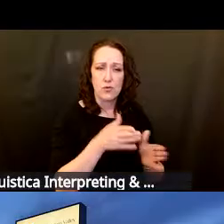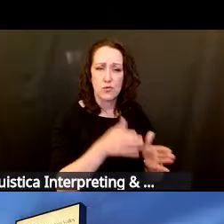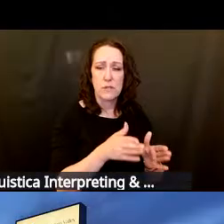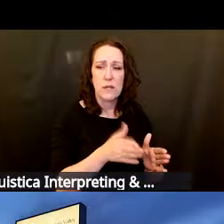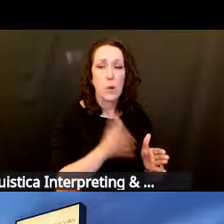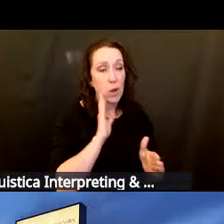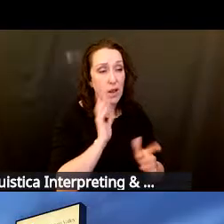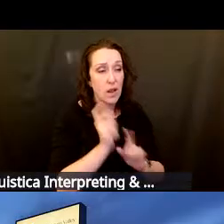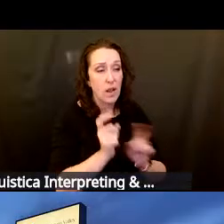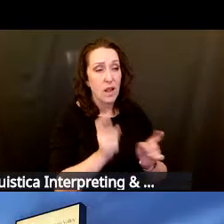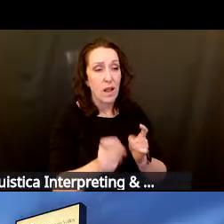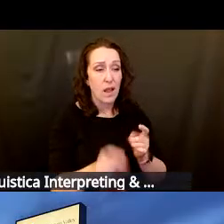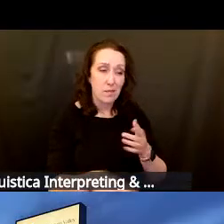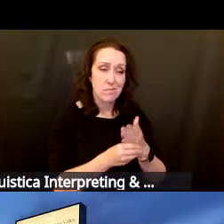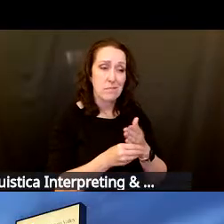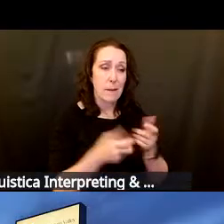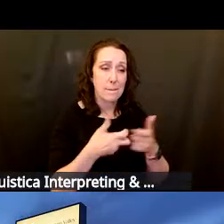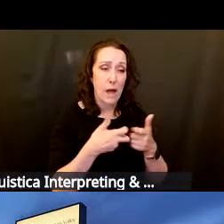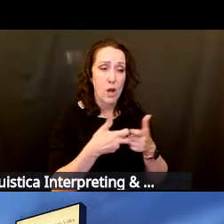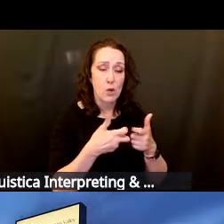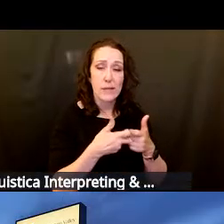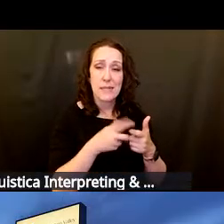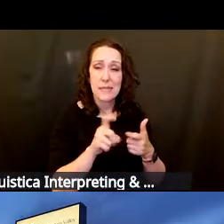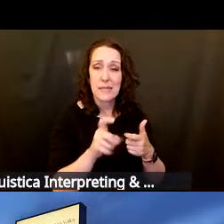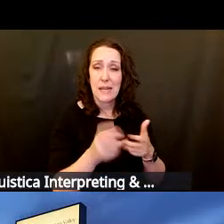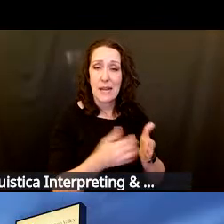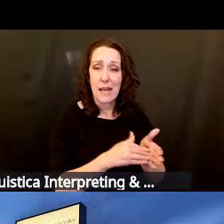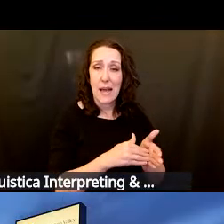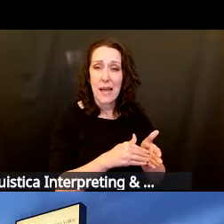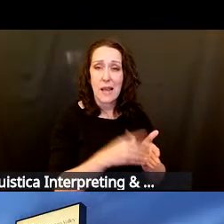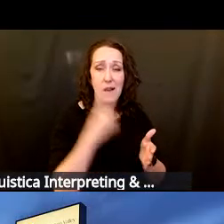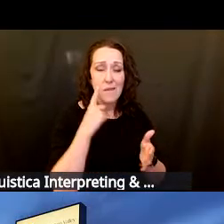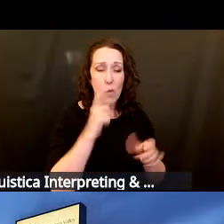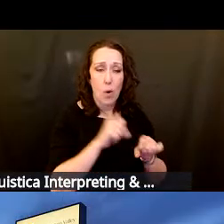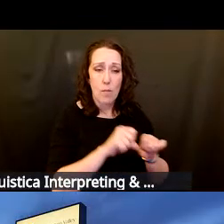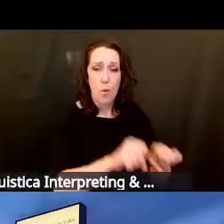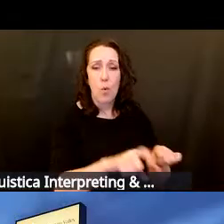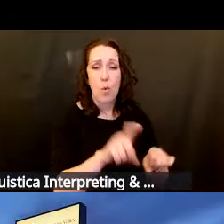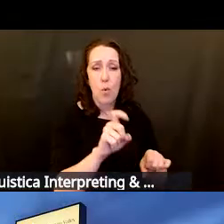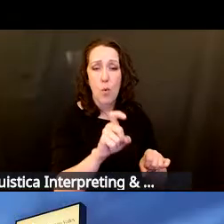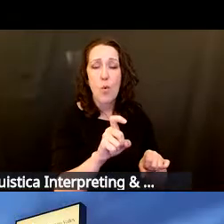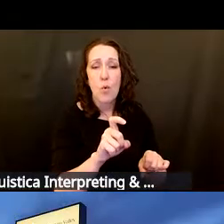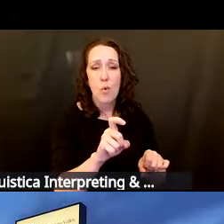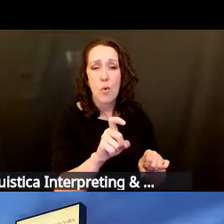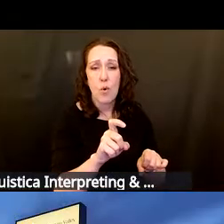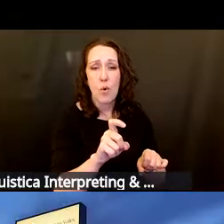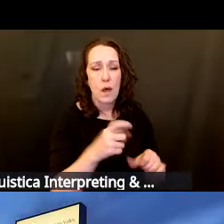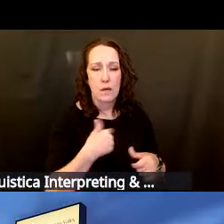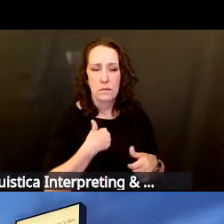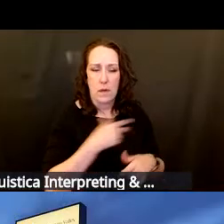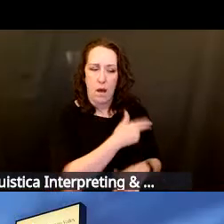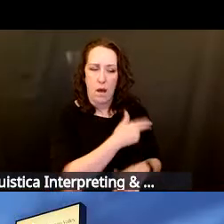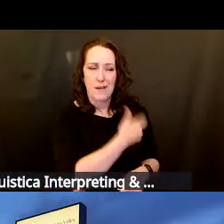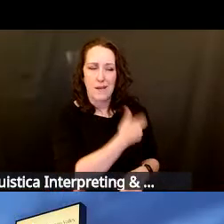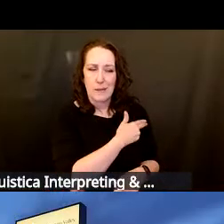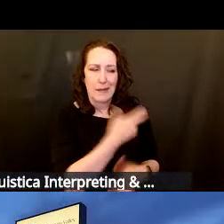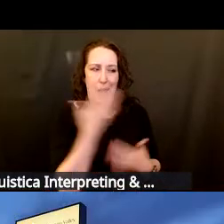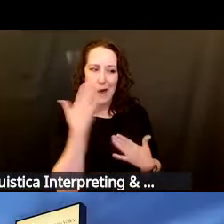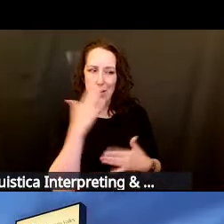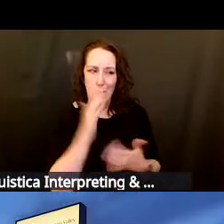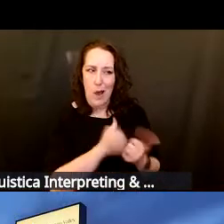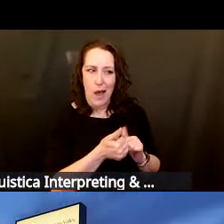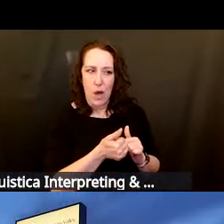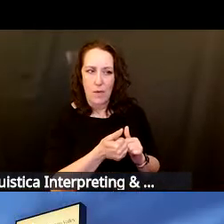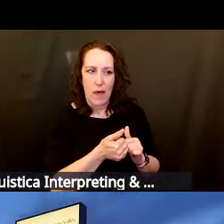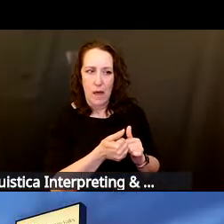away batteries again, extra batteries for the lawnmowers? And because I was in the hospital, I don't know how that turned out,